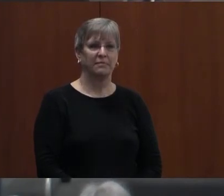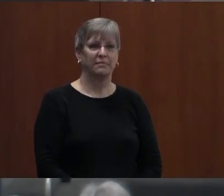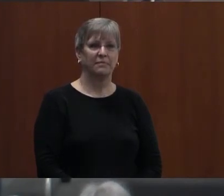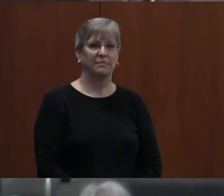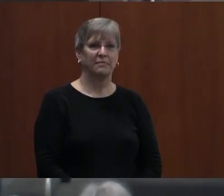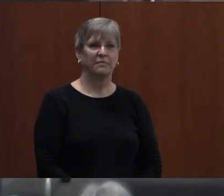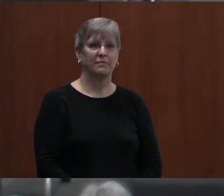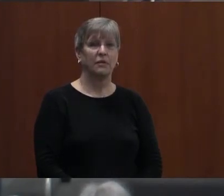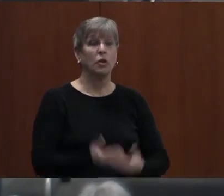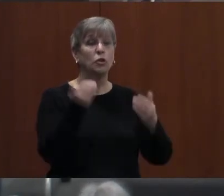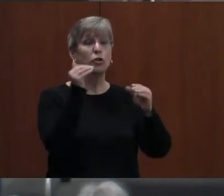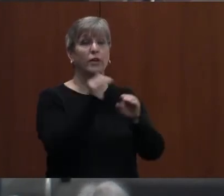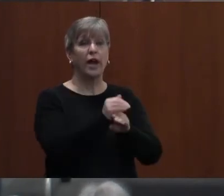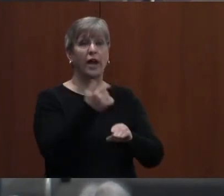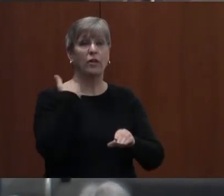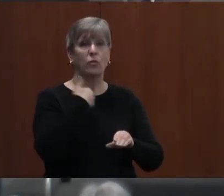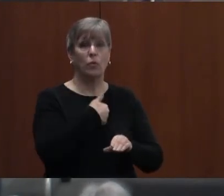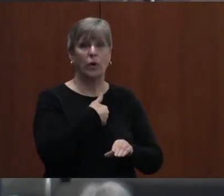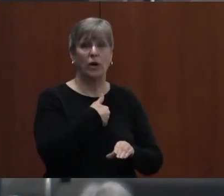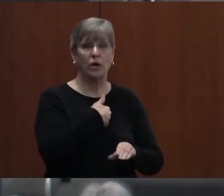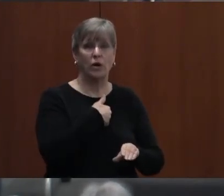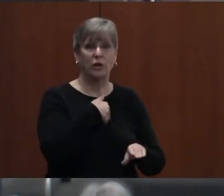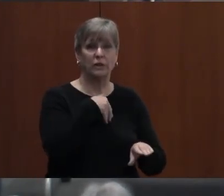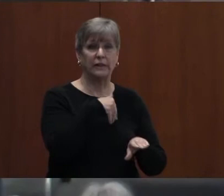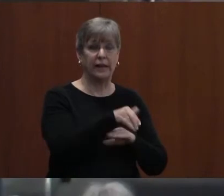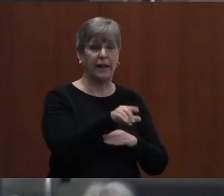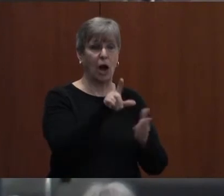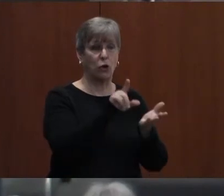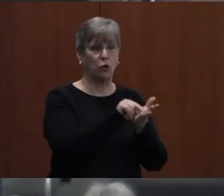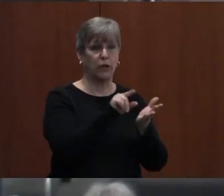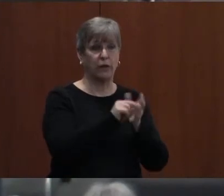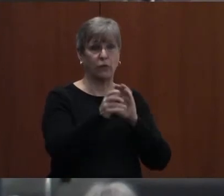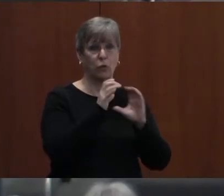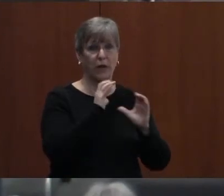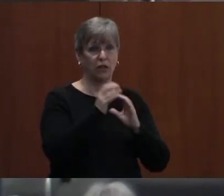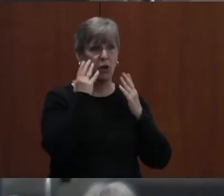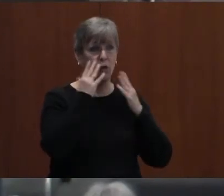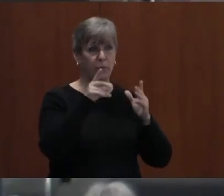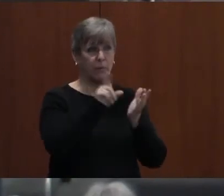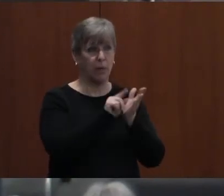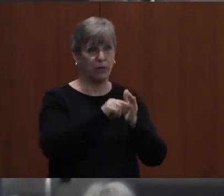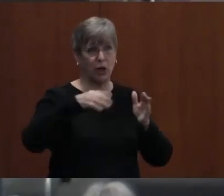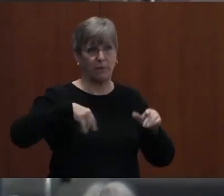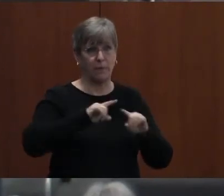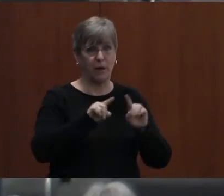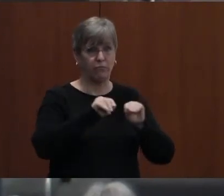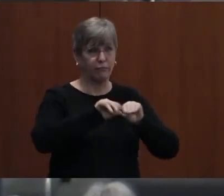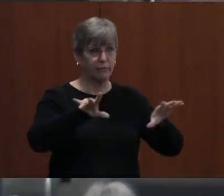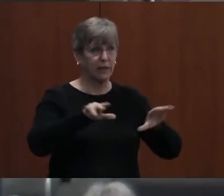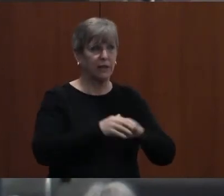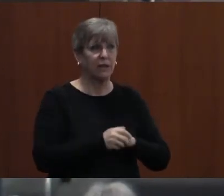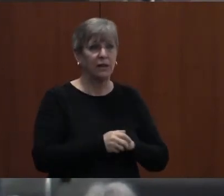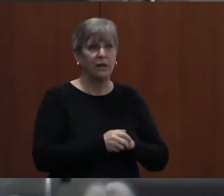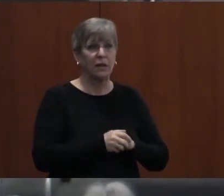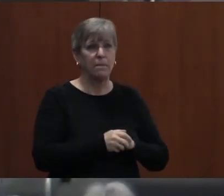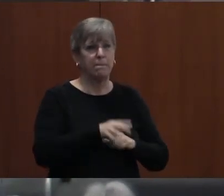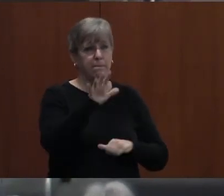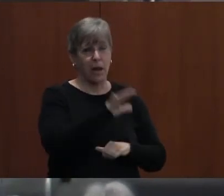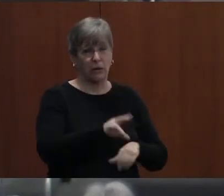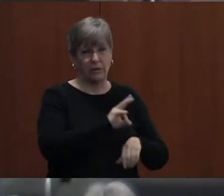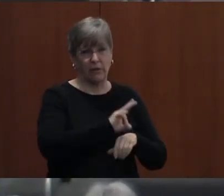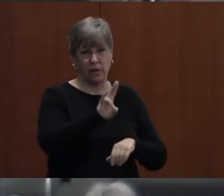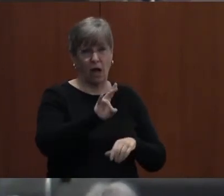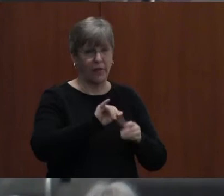Tonight, we're sending a s'more. It's our newsletter communication. I don't know if it's gone out yet, but if it hasn't, it generally around 7 o'clock we go